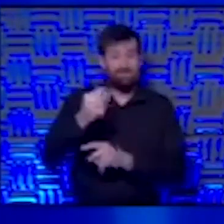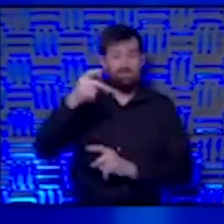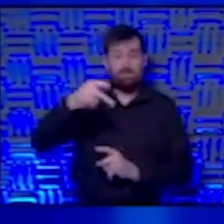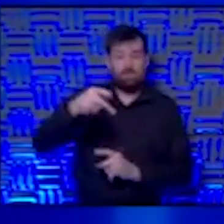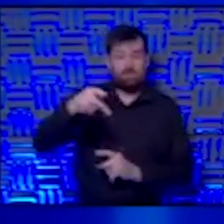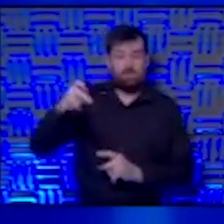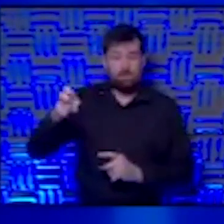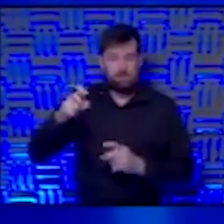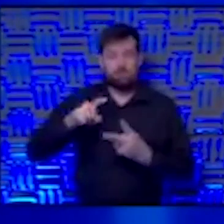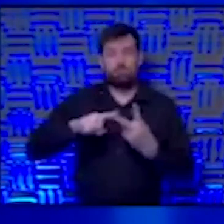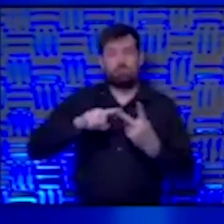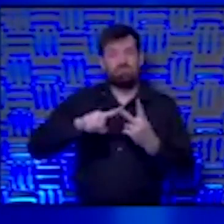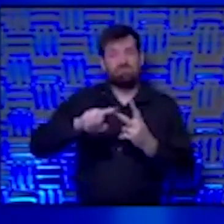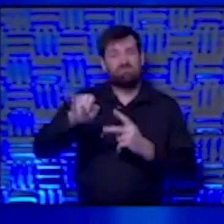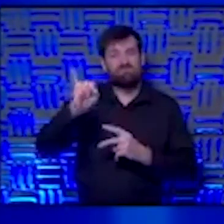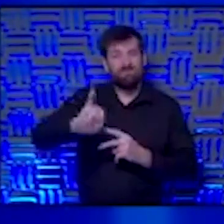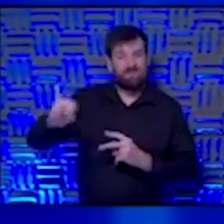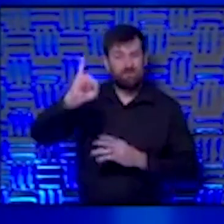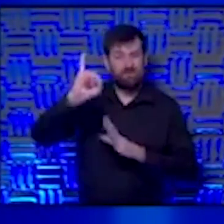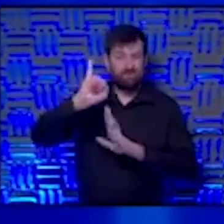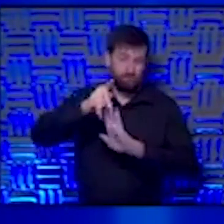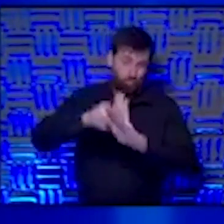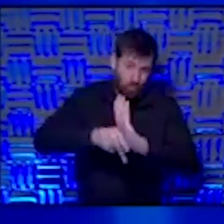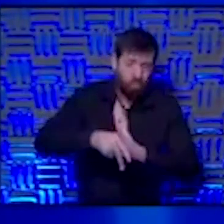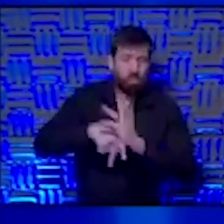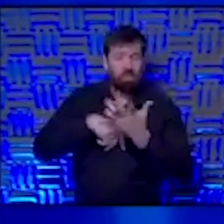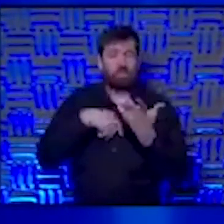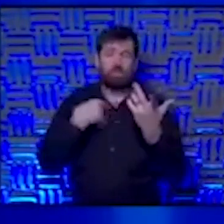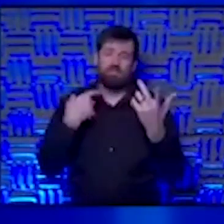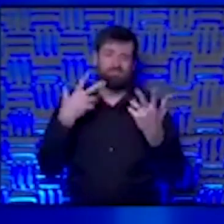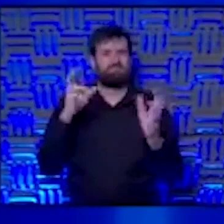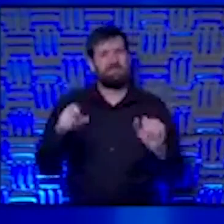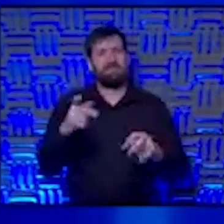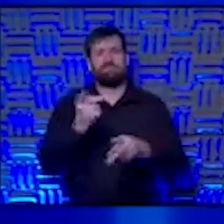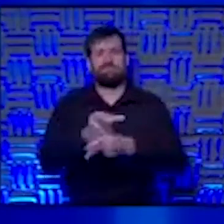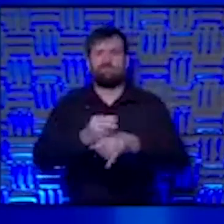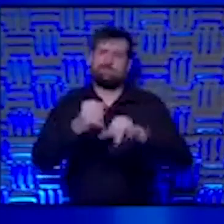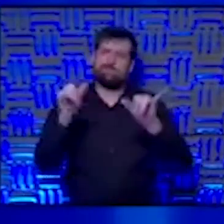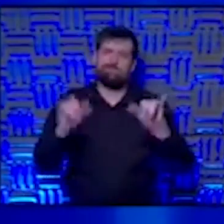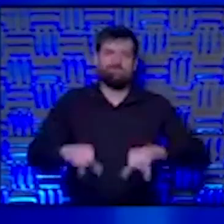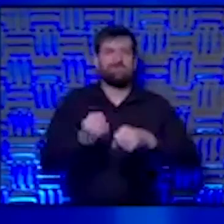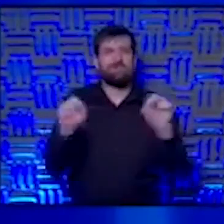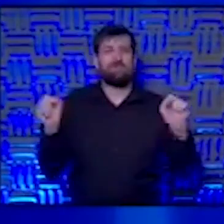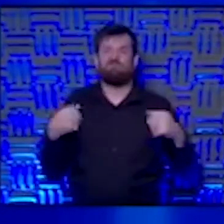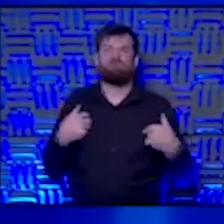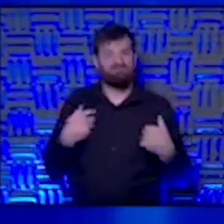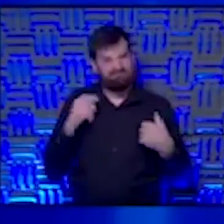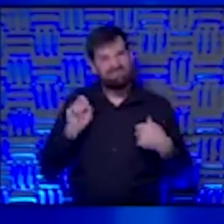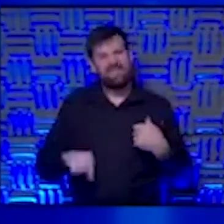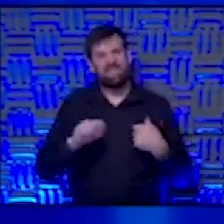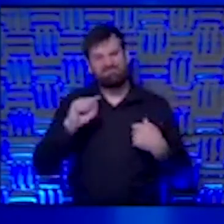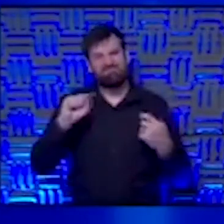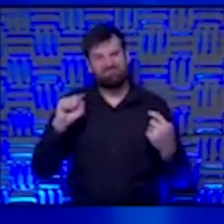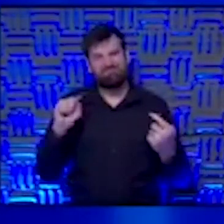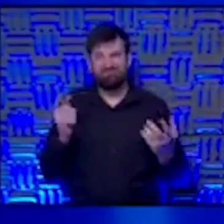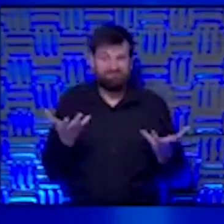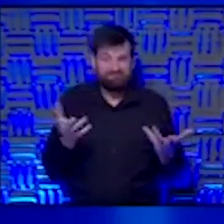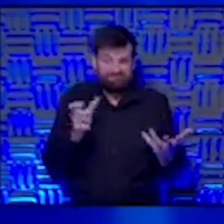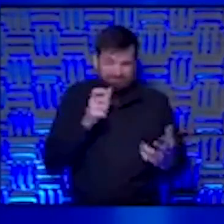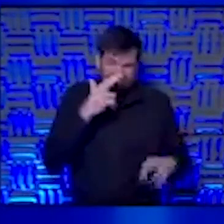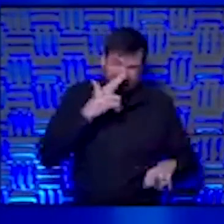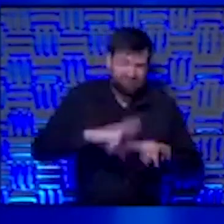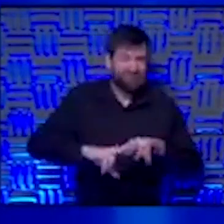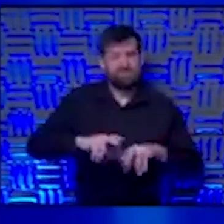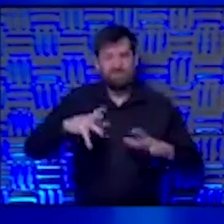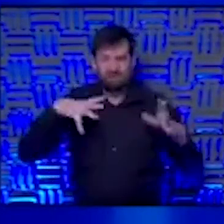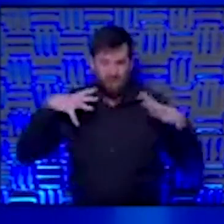you'll follow the rules of infection control, you can stay safe. Now, it can be a pain, right? Holidays look different, Christmas looks different, but